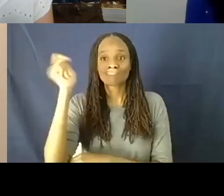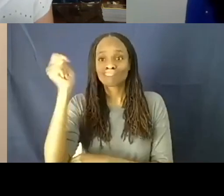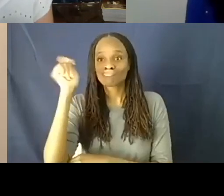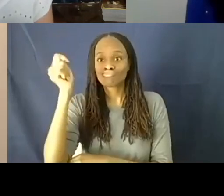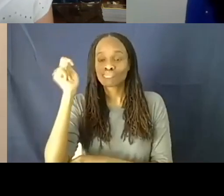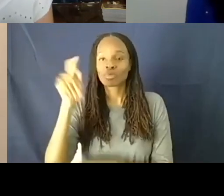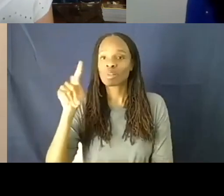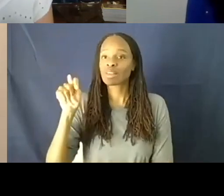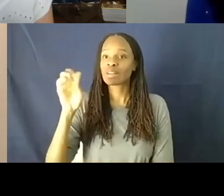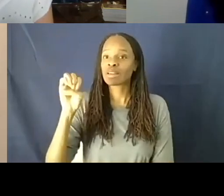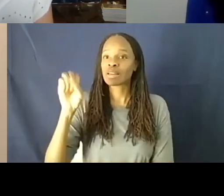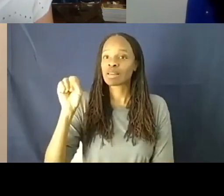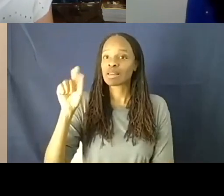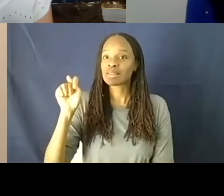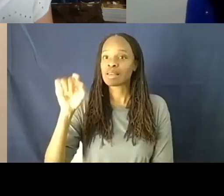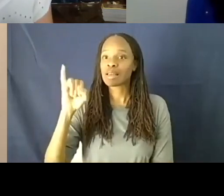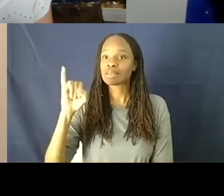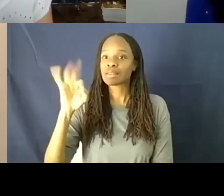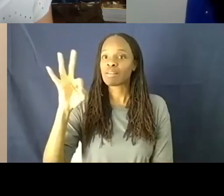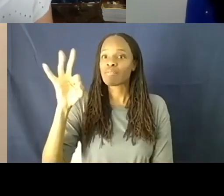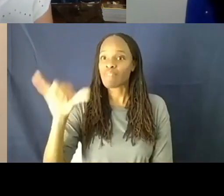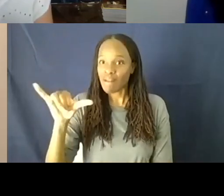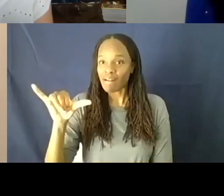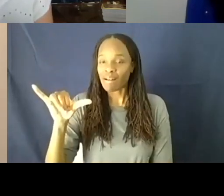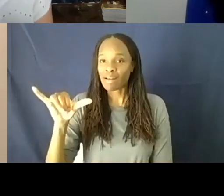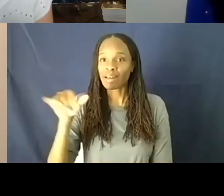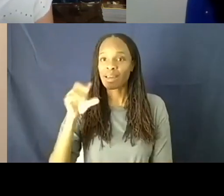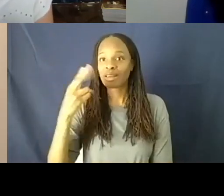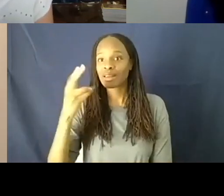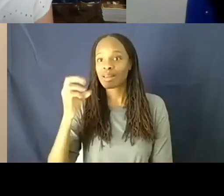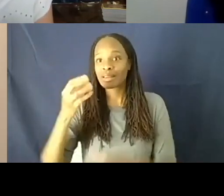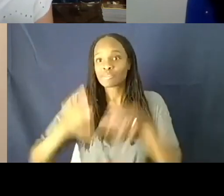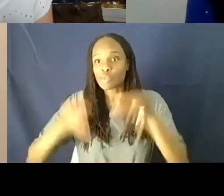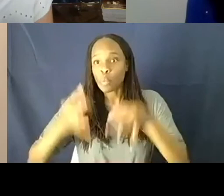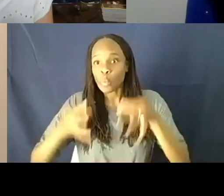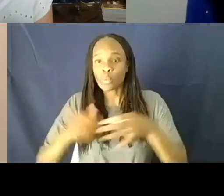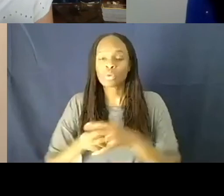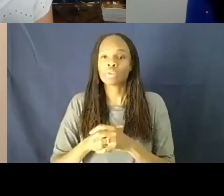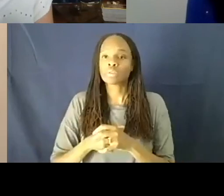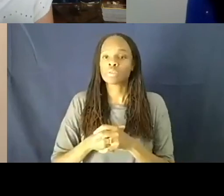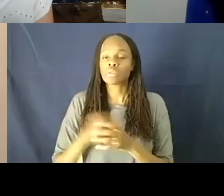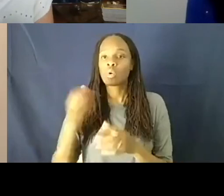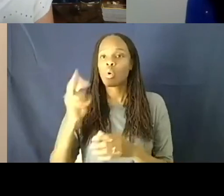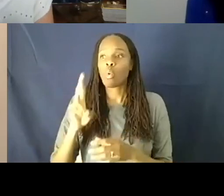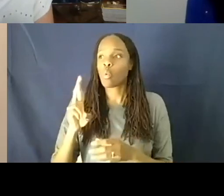like has already been mentioned, getting to know,